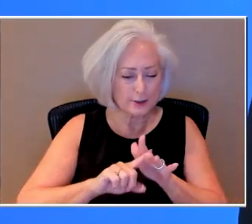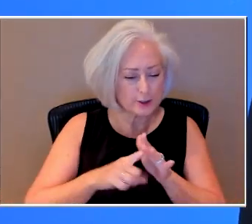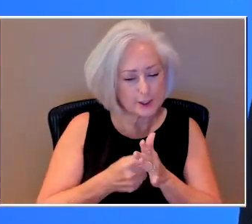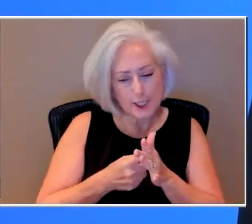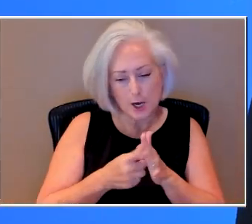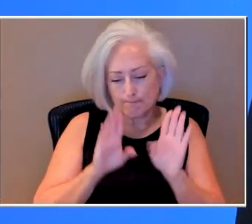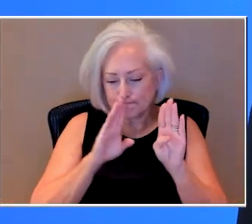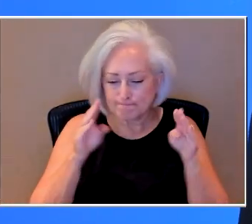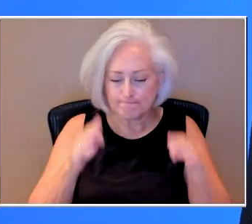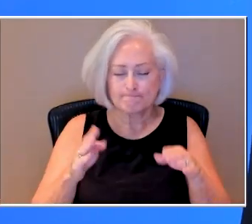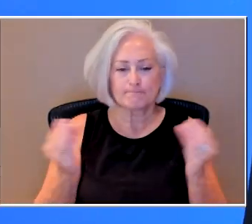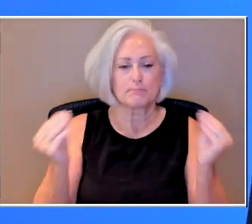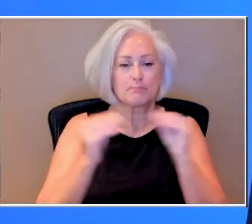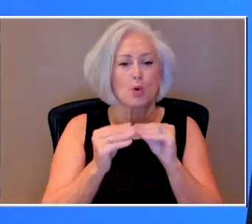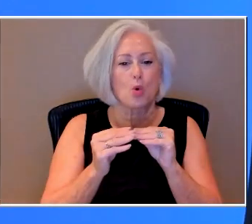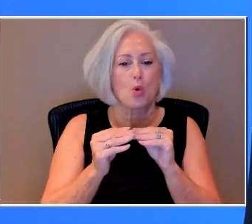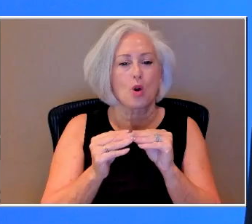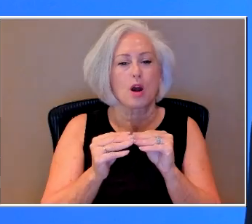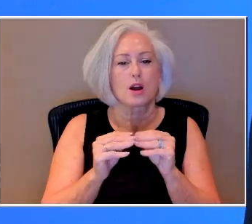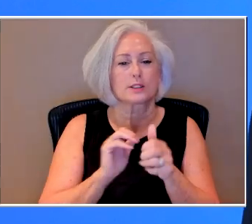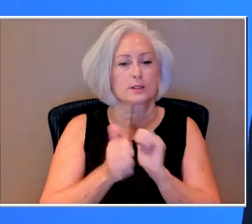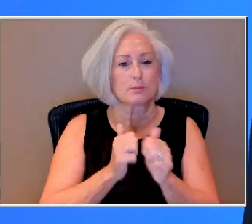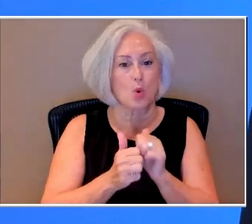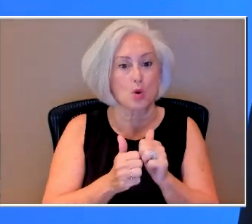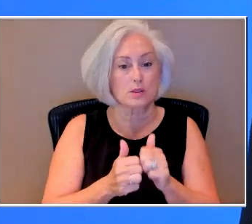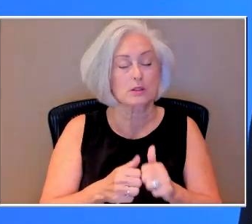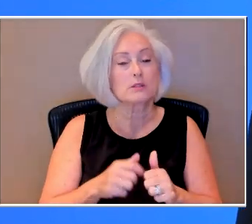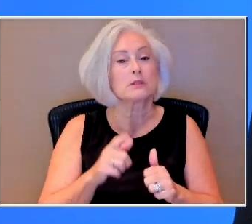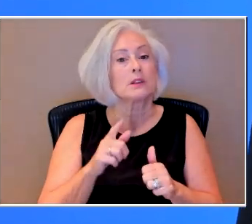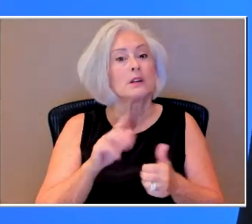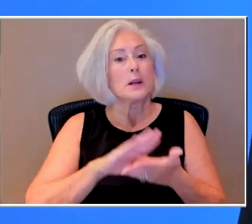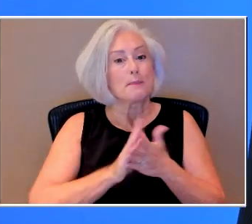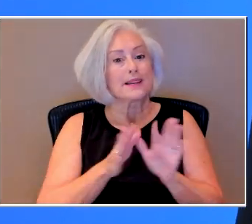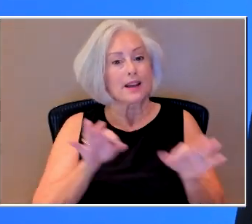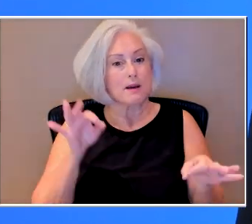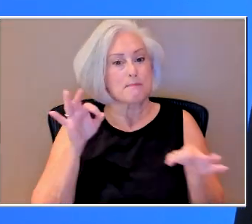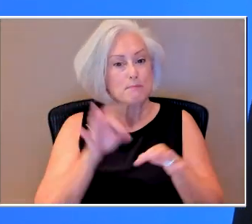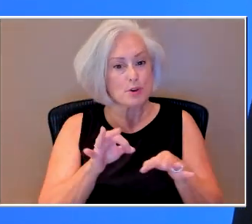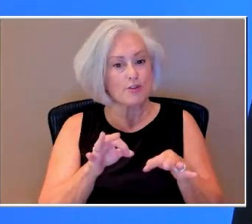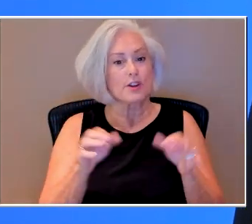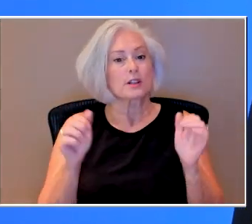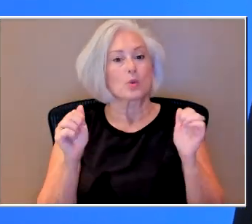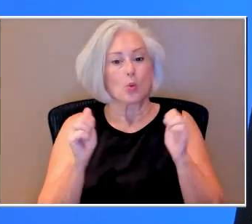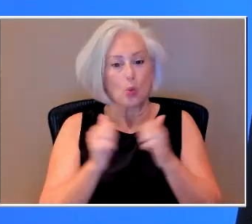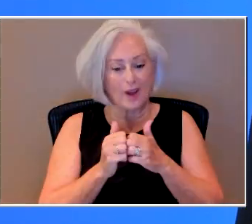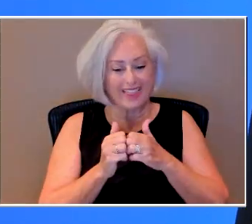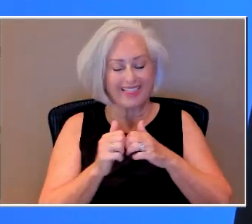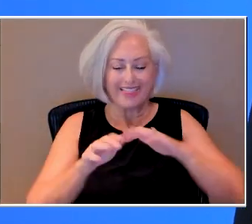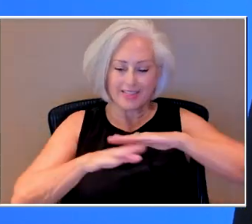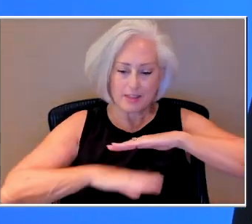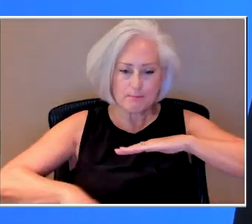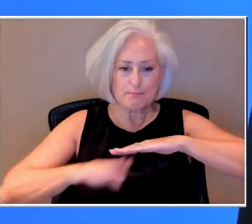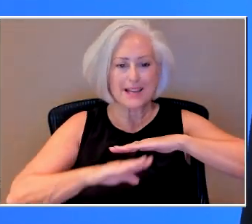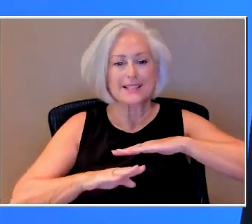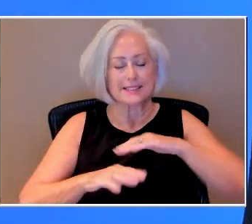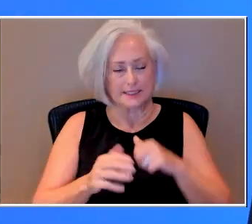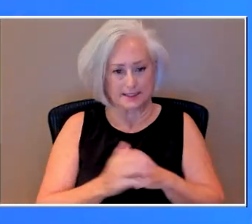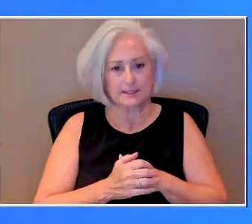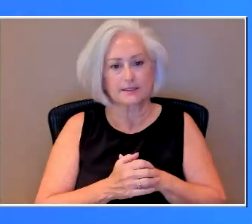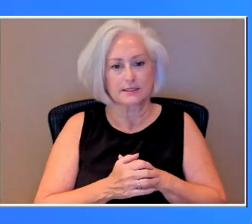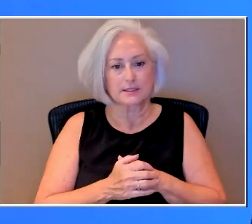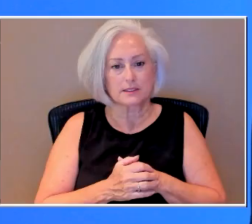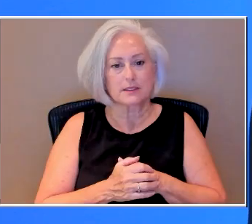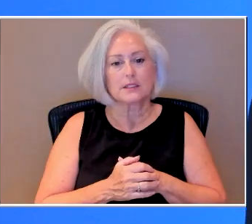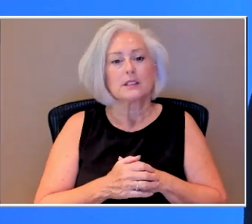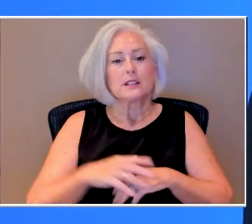perfect the fundamentals. Perfect being able to squat with body weight through a full range of motion. Then the